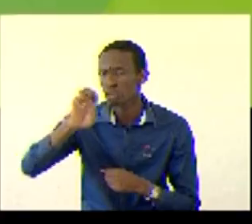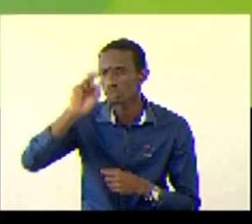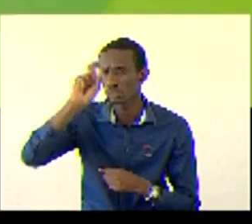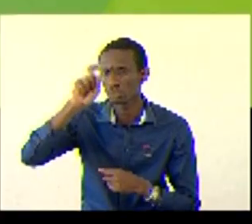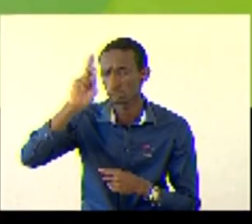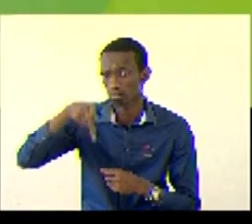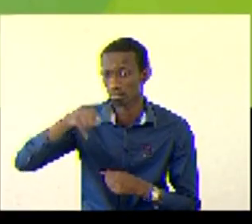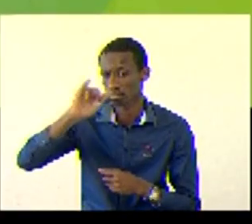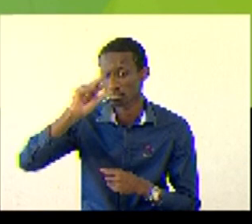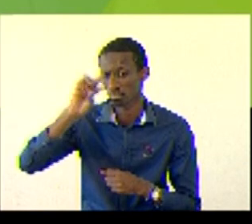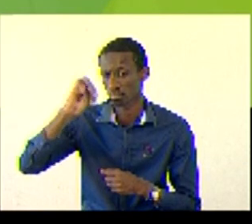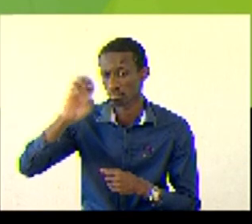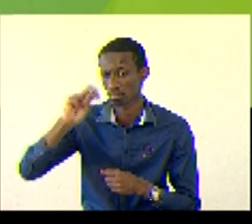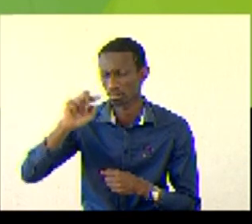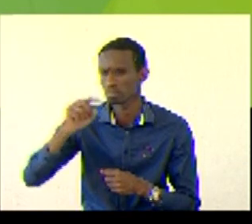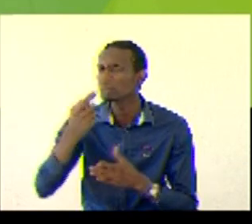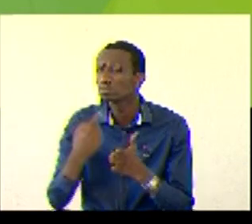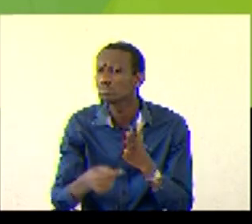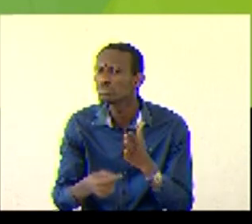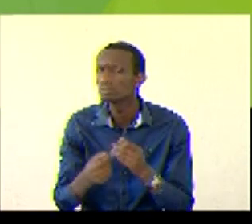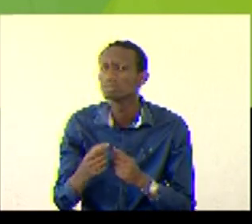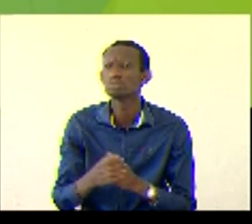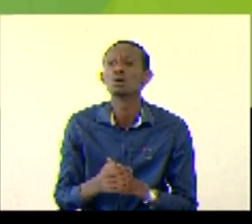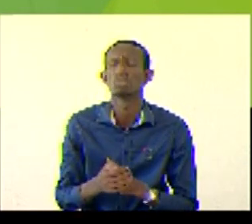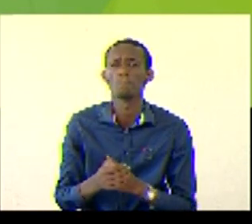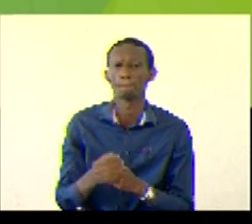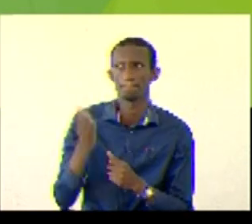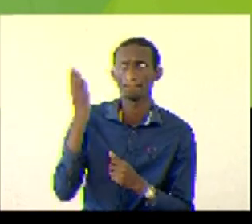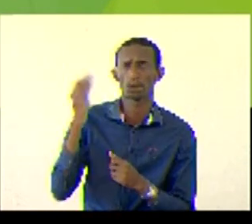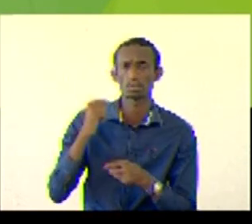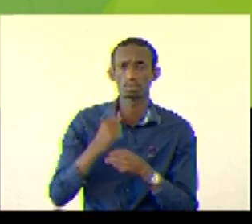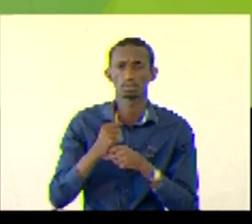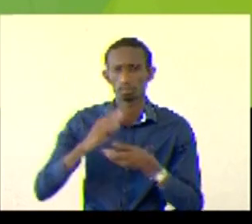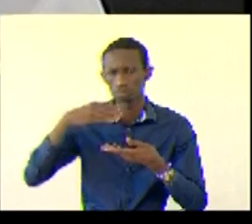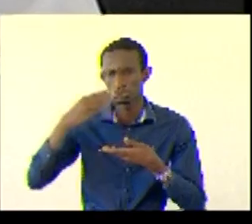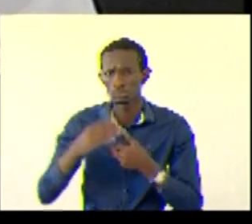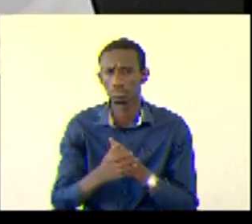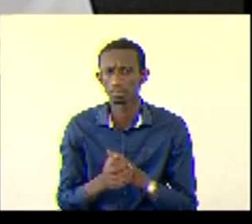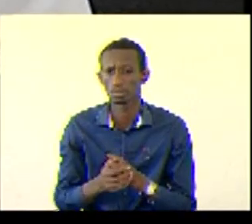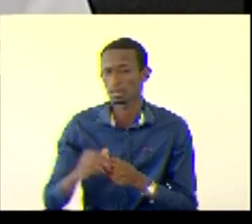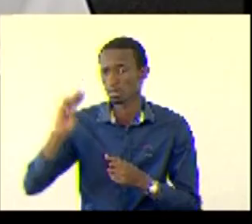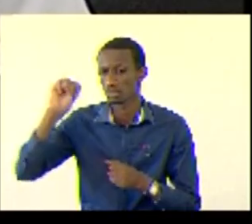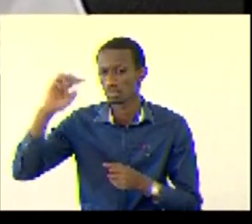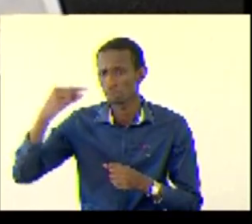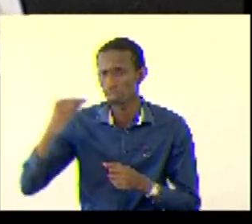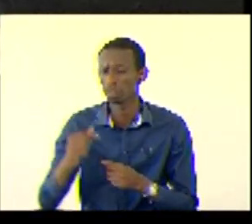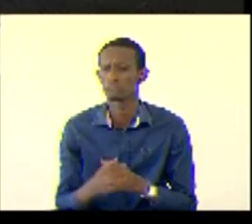the decomposition of hydrogen peroxide by using manganese 4 oxide as